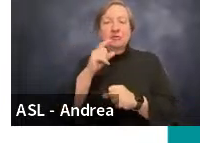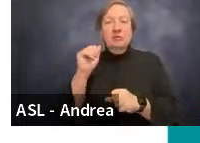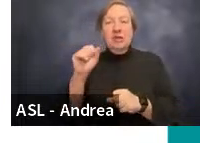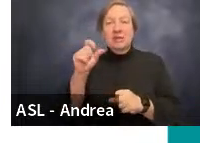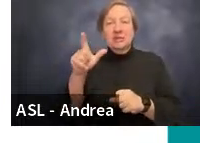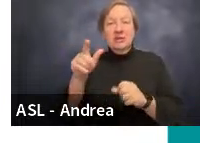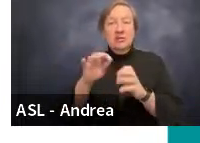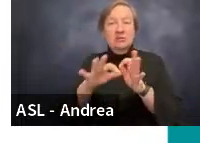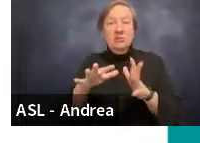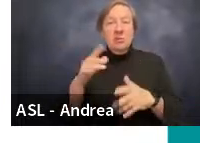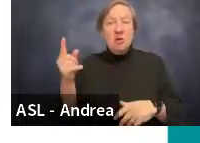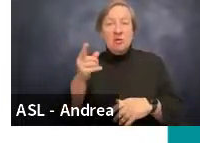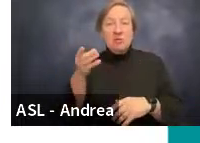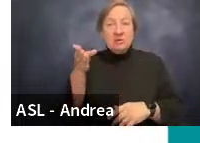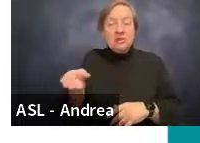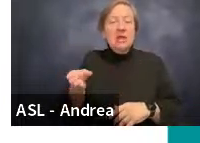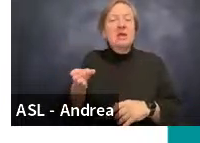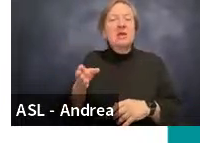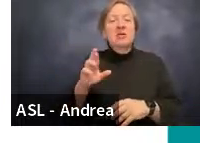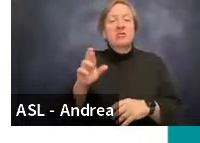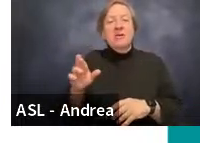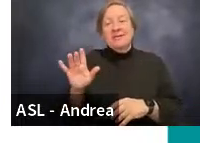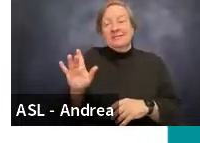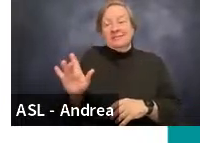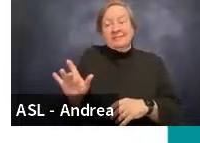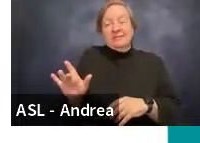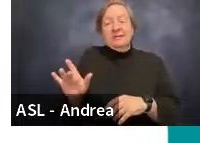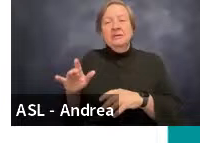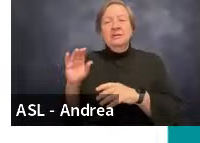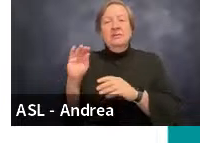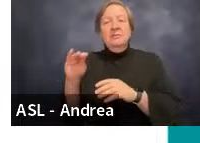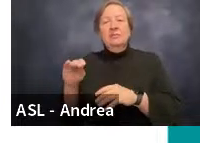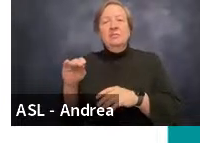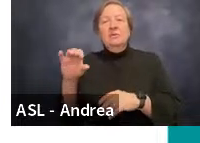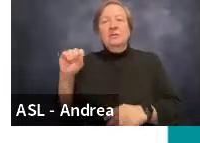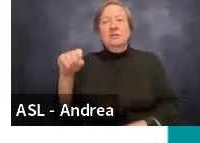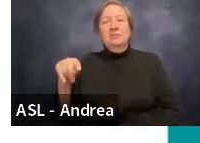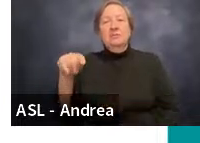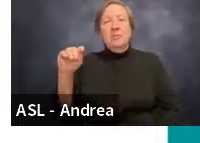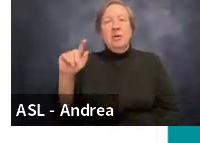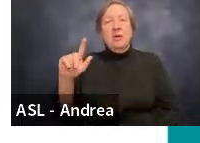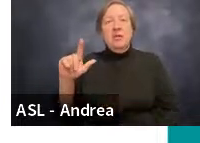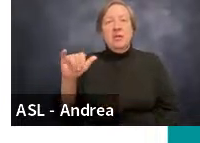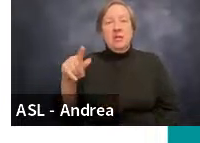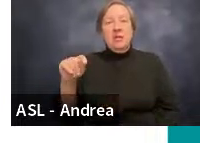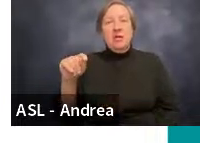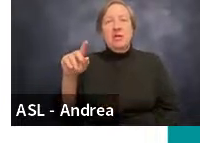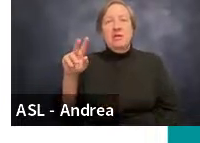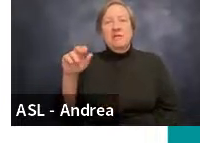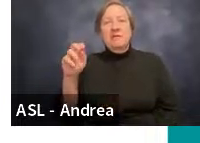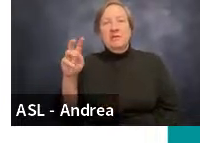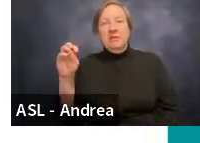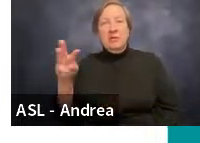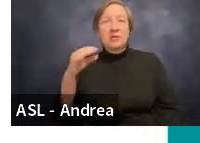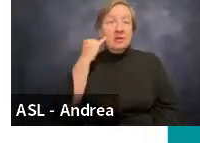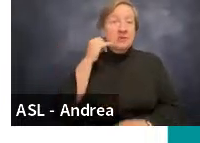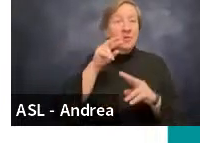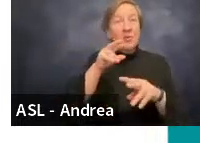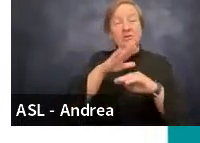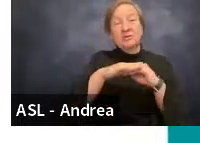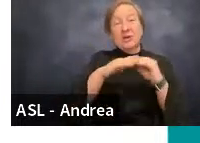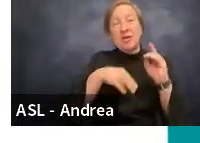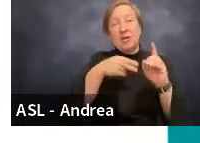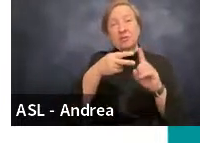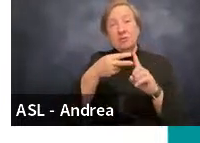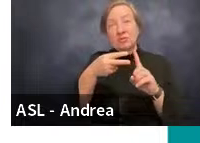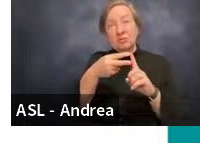visible, please right-click their video and select Spotlight Video. For those watching on YouTube, when we screen share, you will be